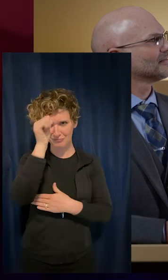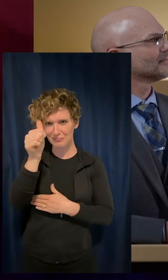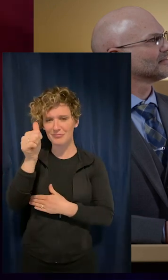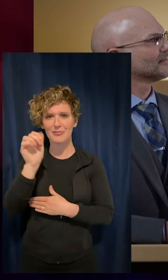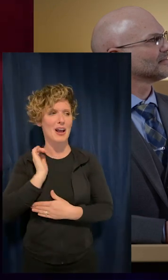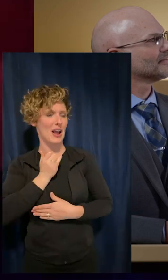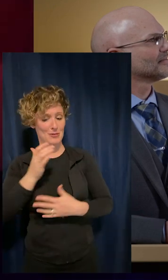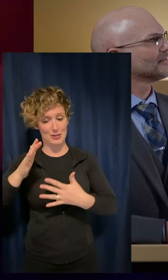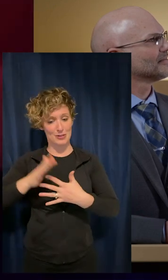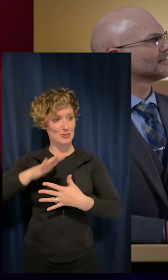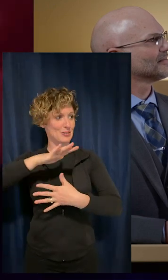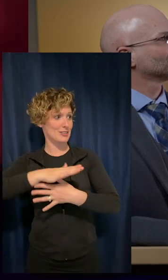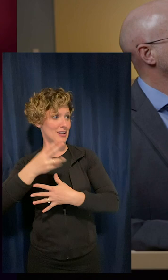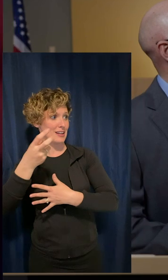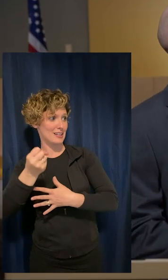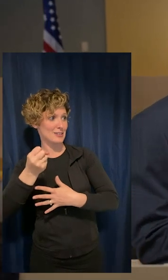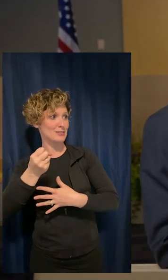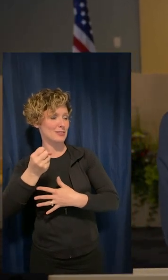of 2020.